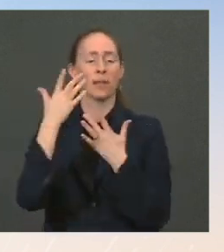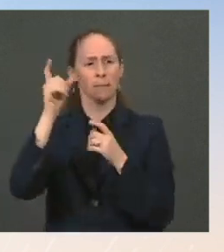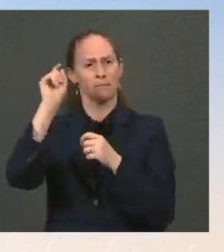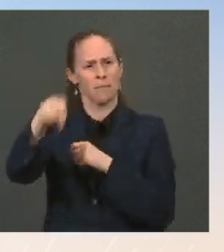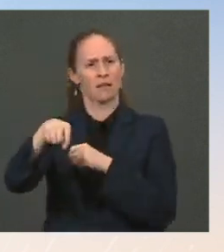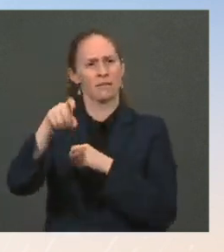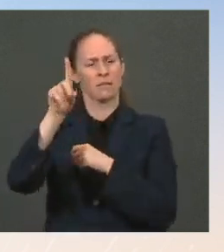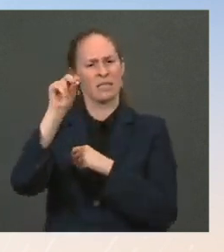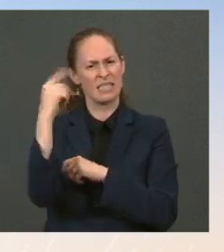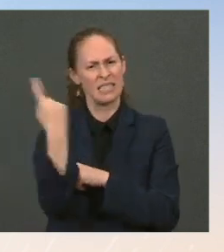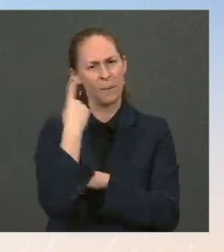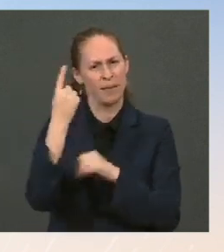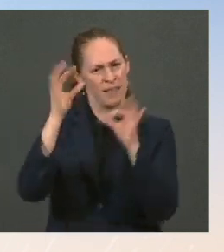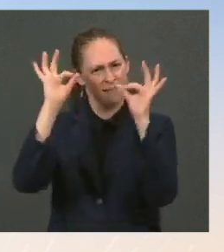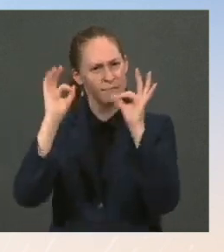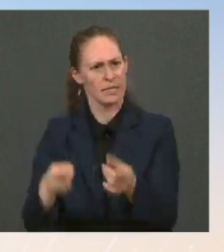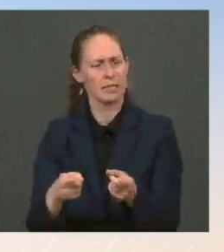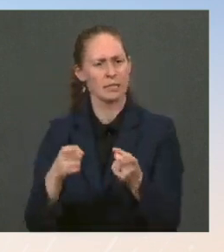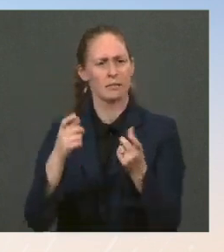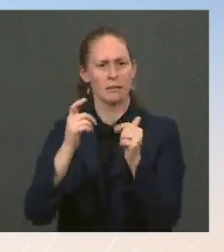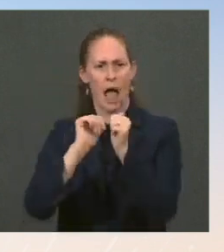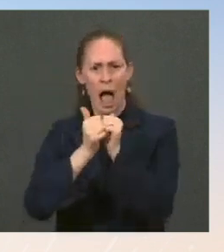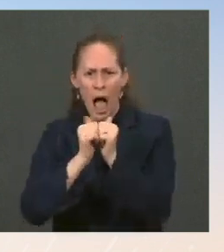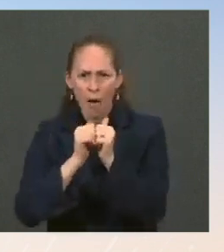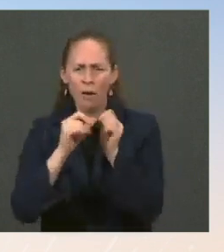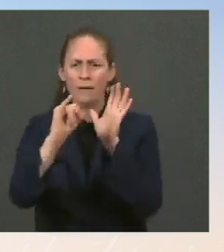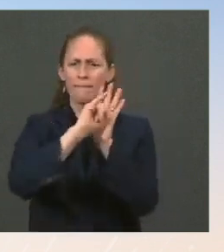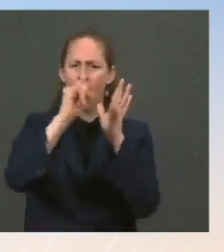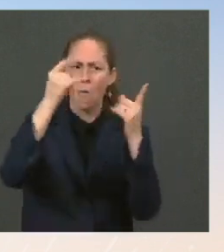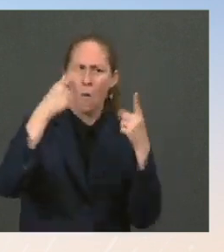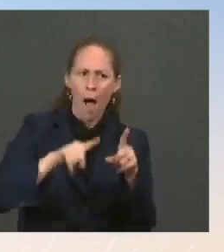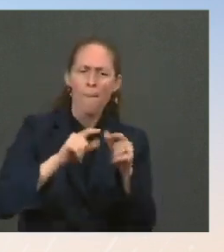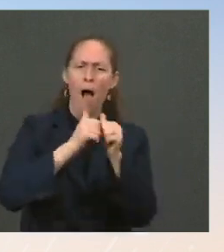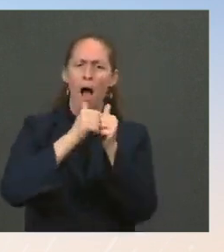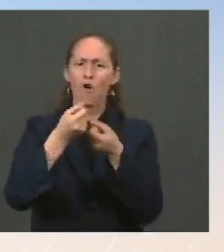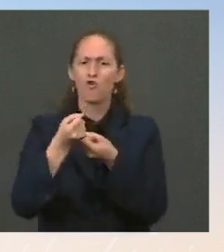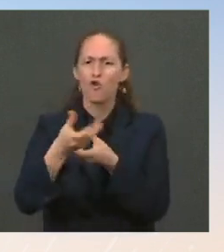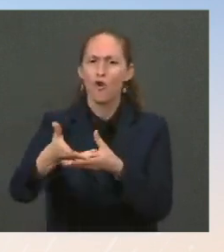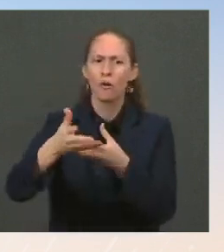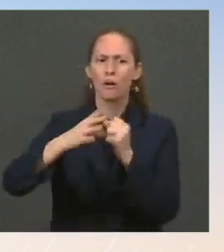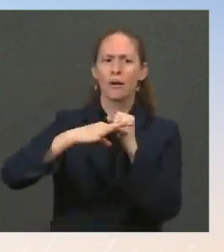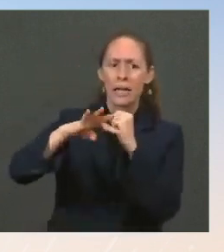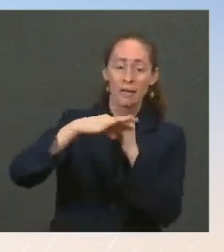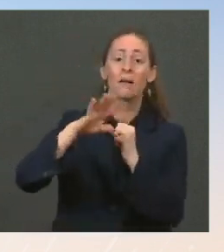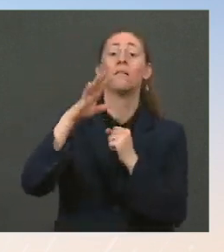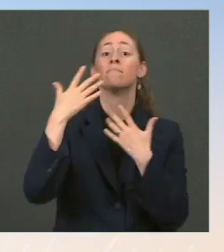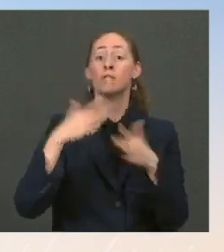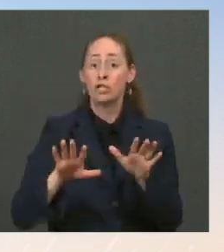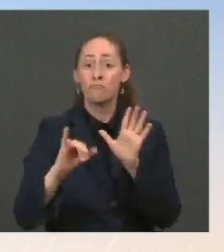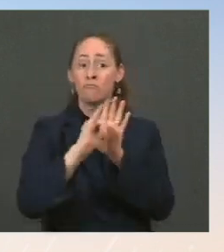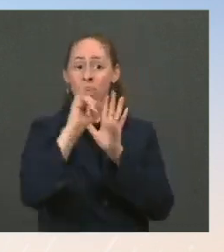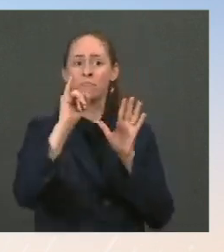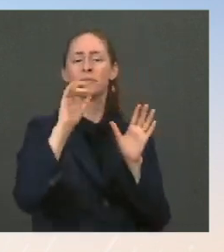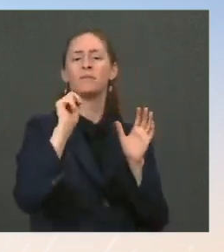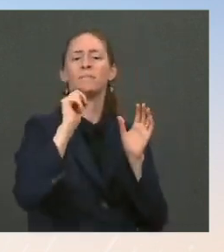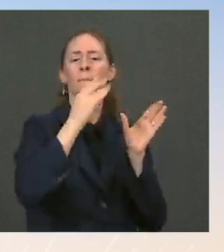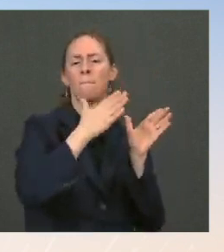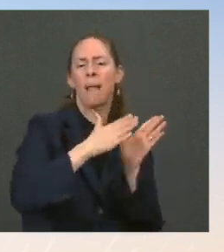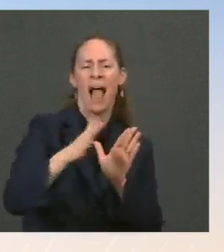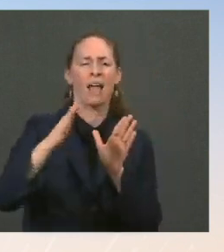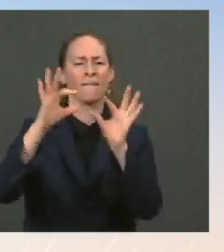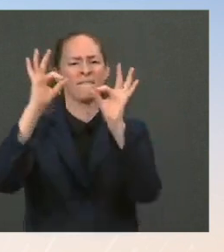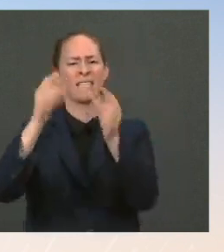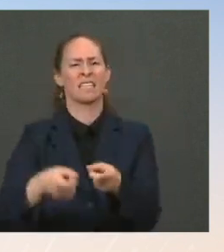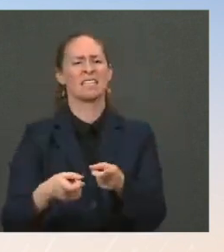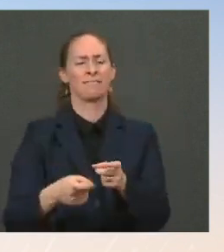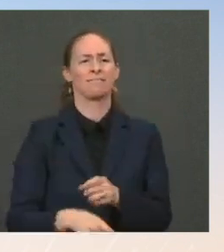cause failure analysis, integrity assessment, and remedial work plan. Beyond that, Unified Command, of course, who are on the ground, would